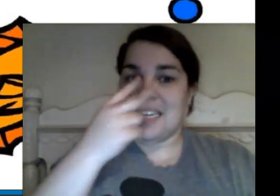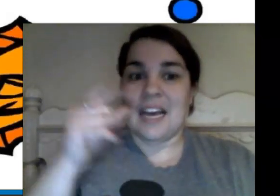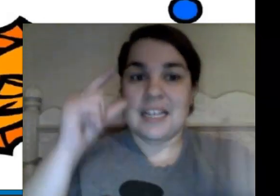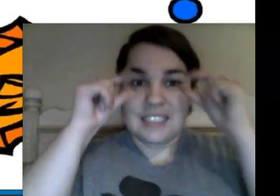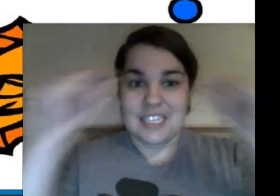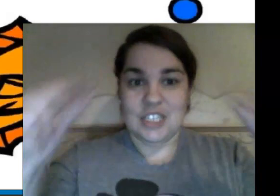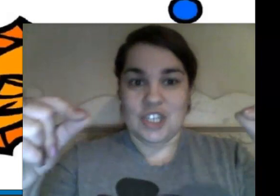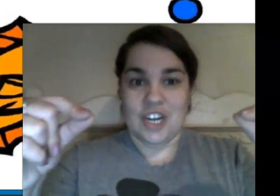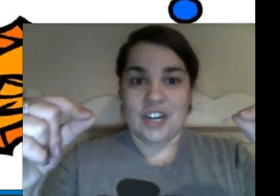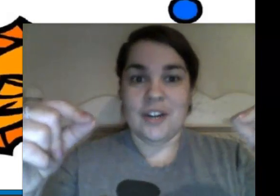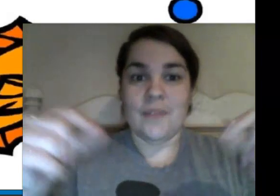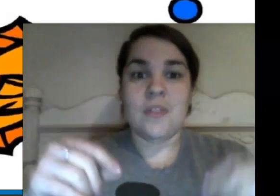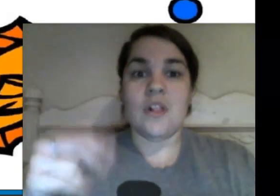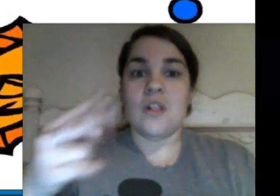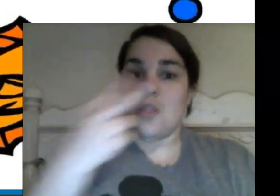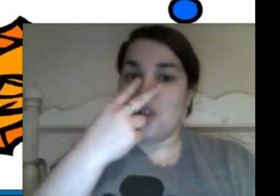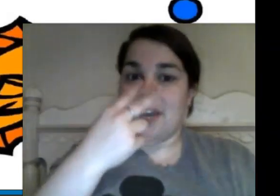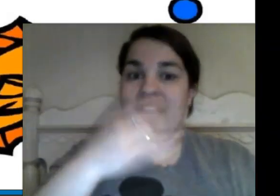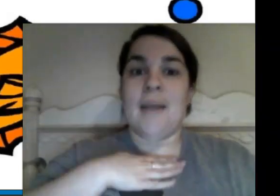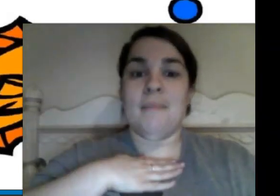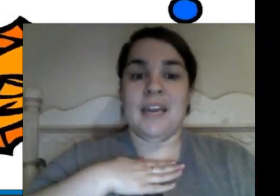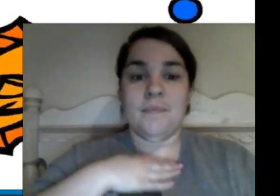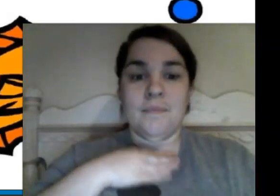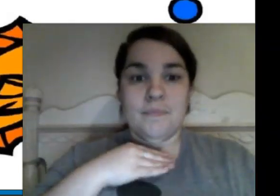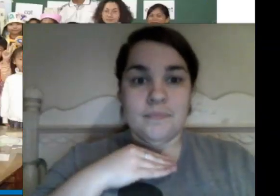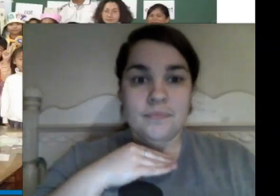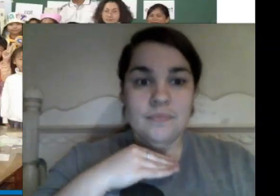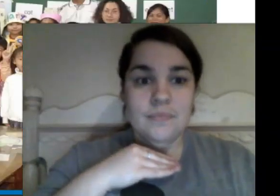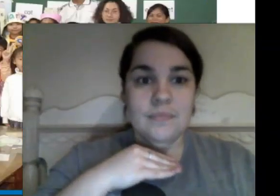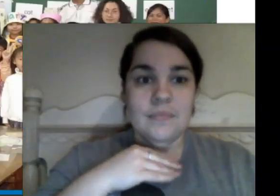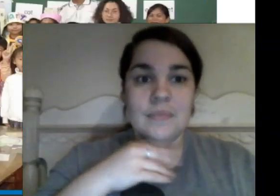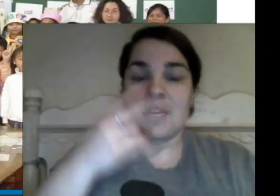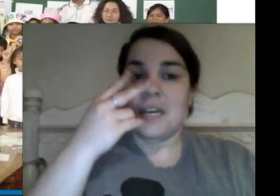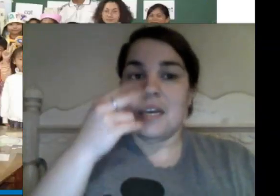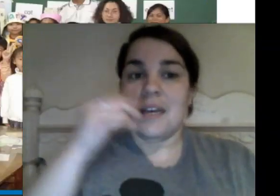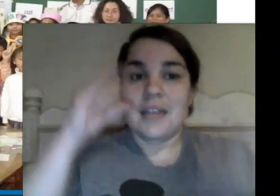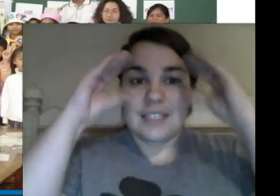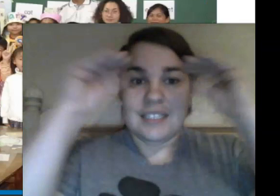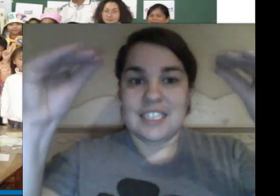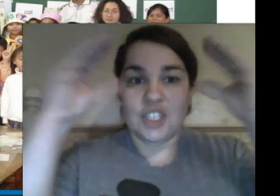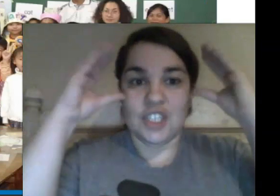I see a teacher looking at me.